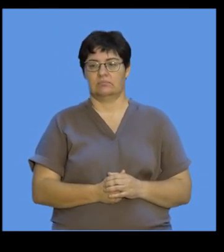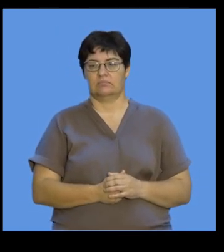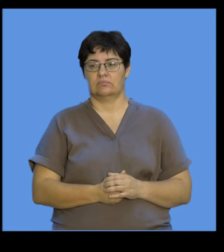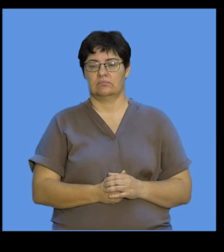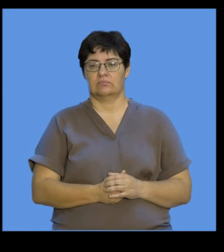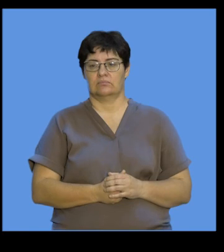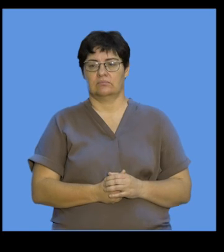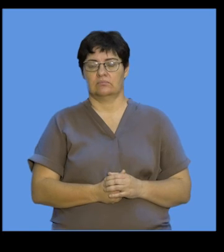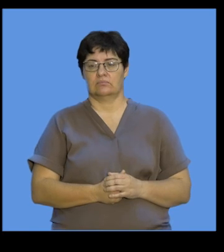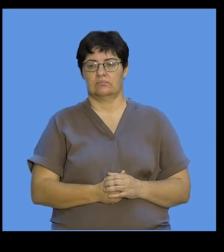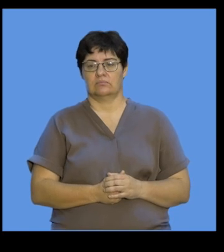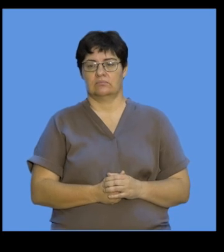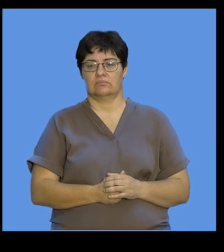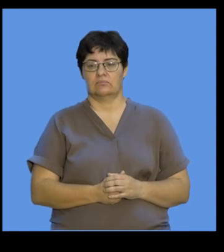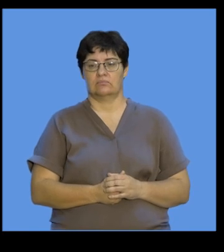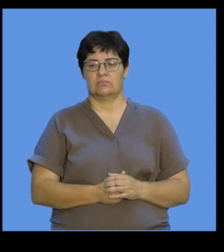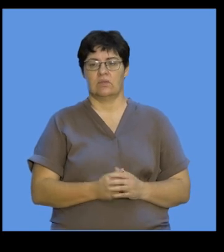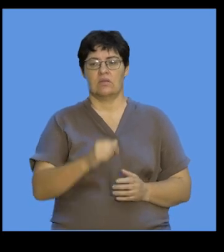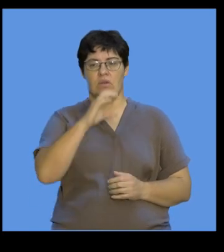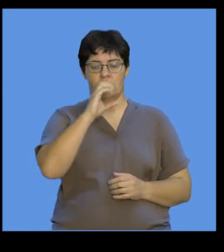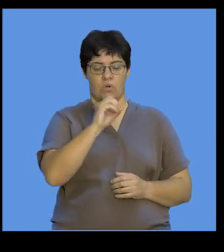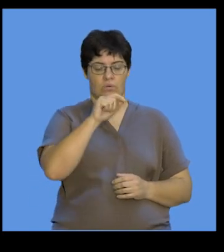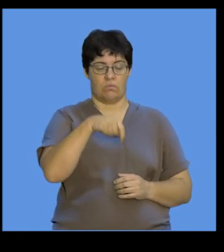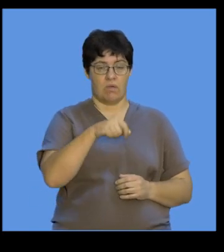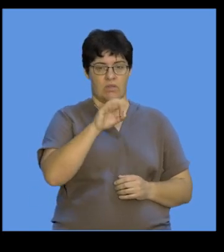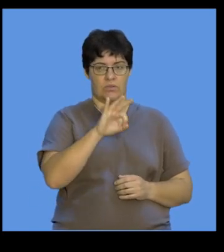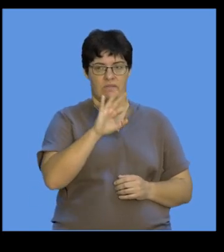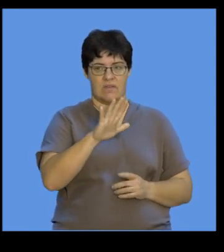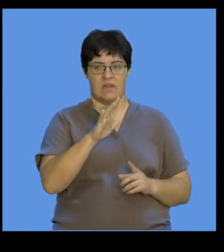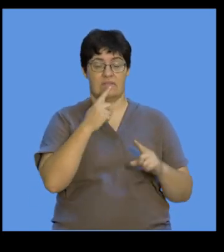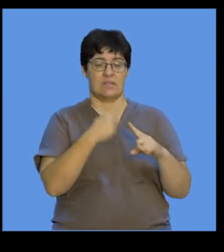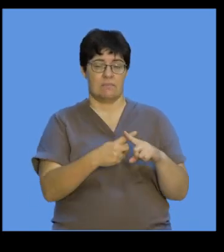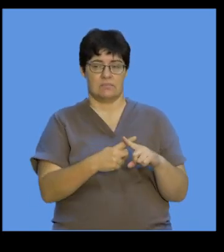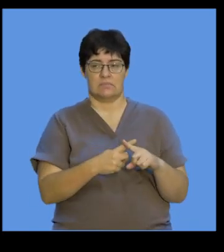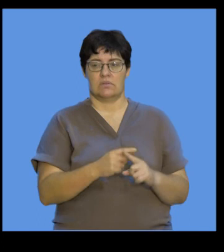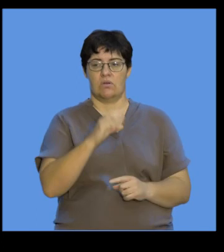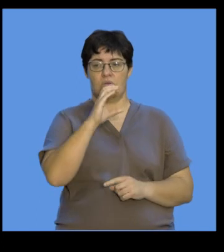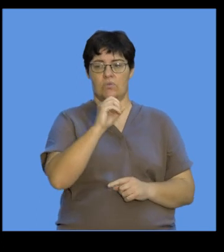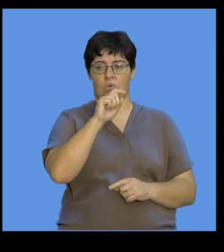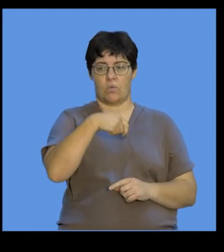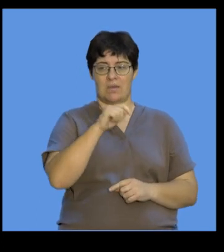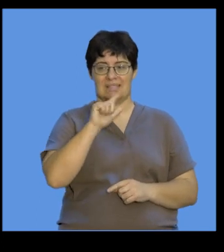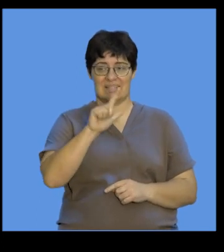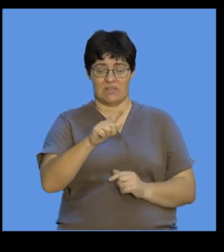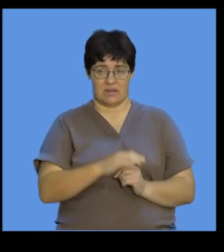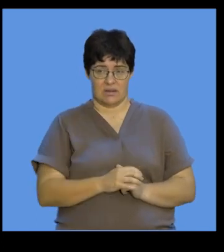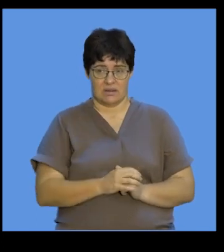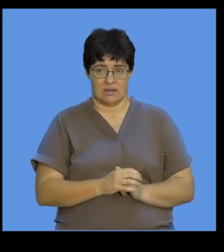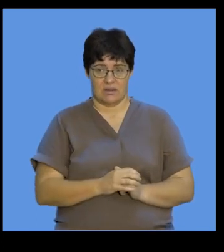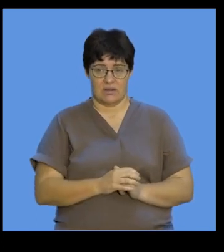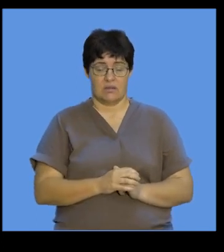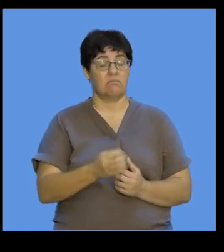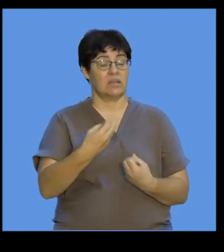And we're going to go 0.35 times 0.7. And that gives